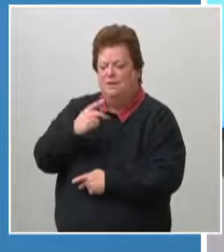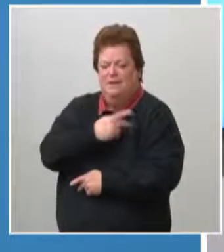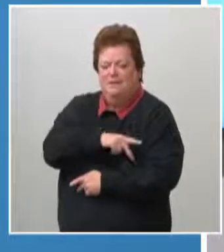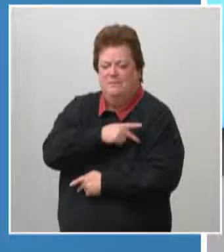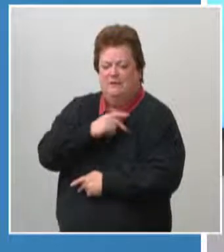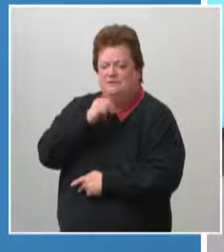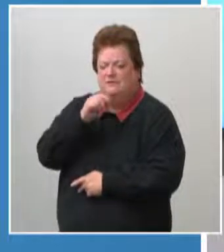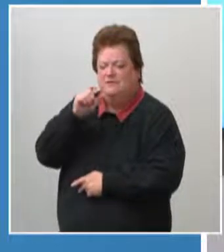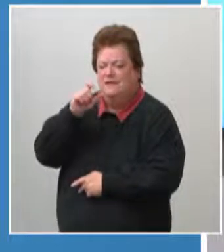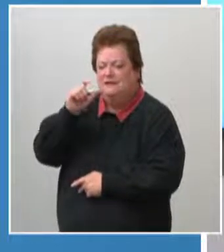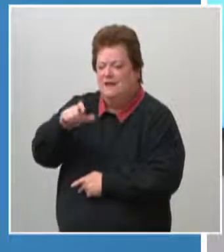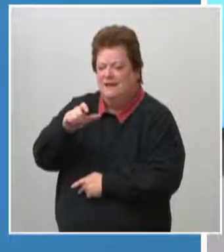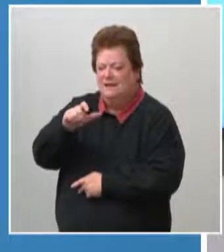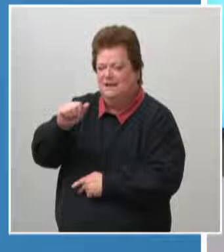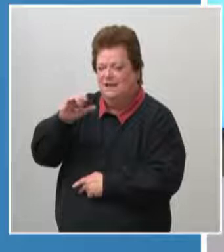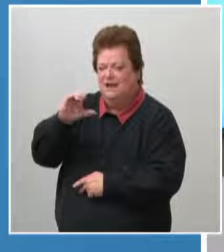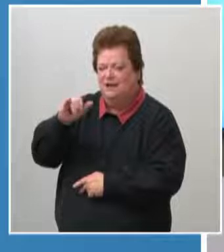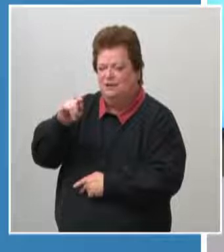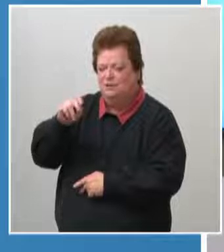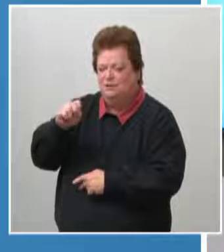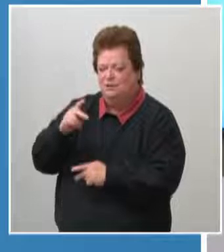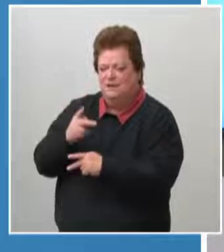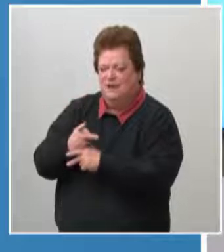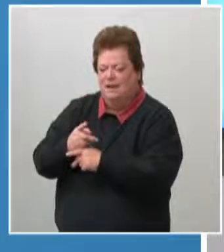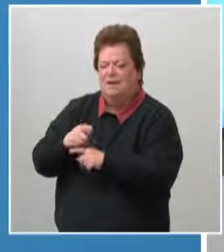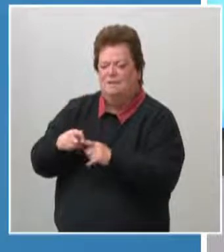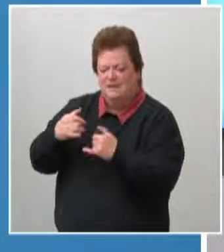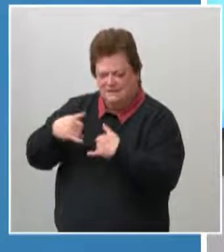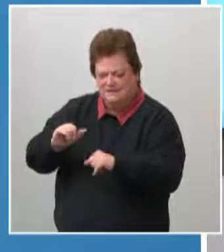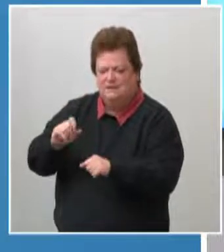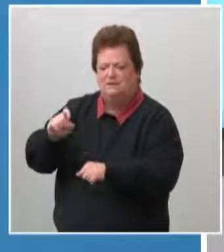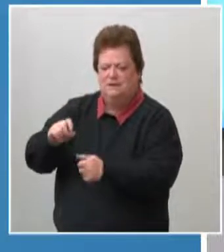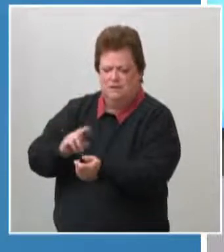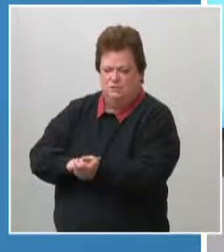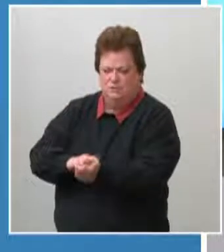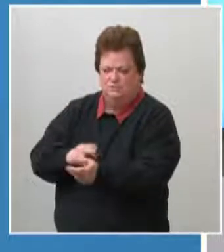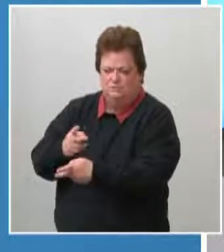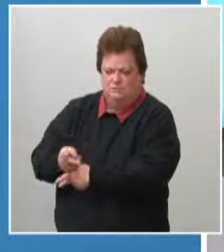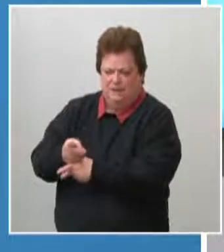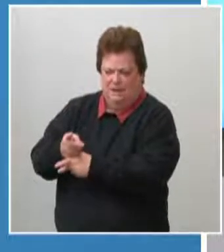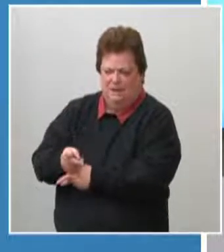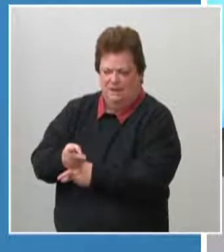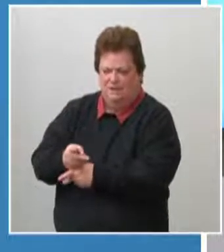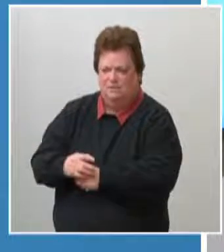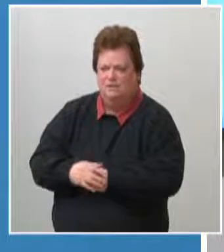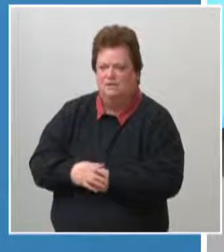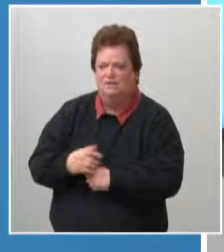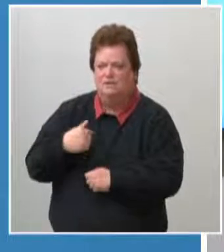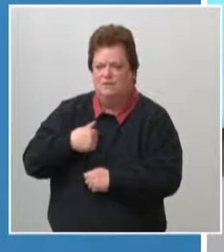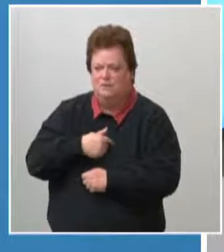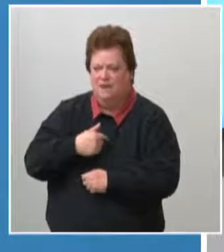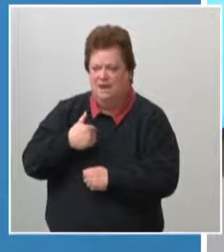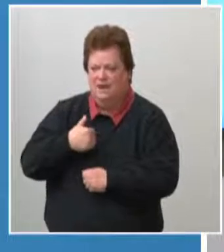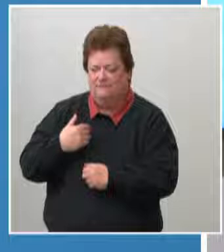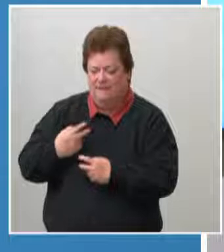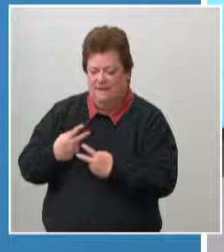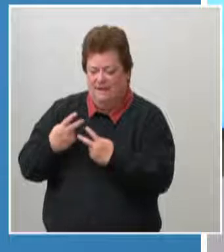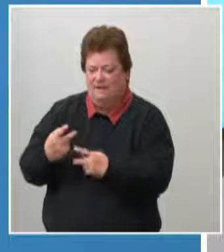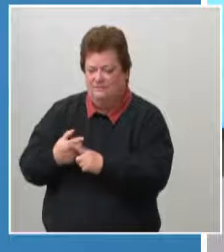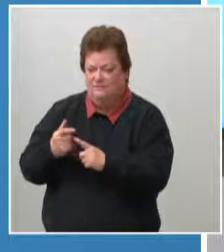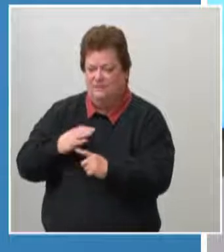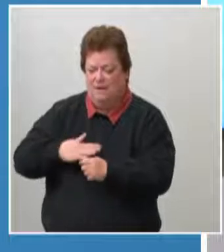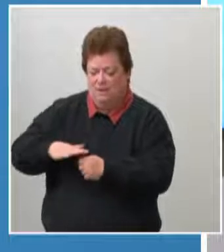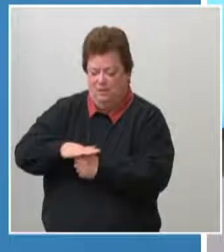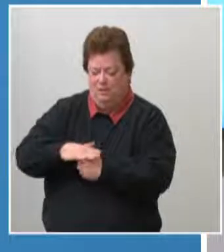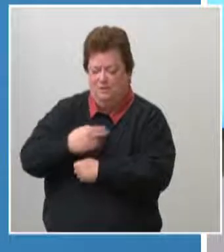require acute care, but still require skilled nursing care. We have guests from our local hospitals here today who will share